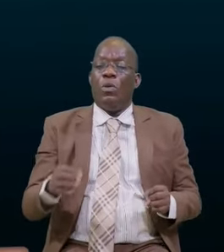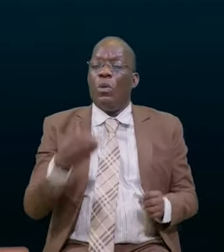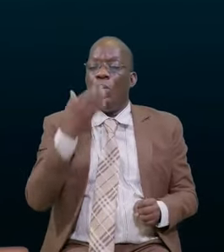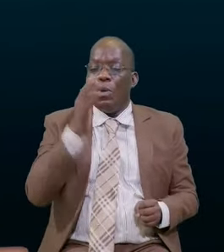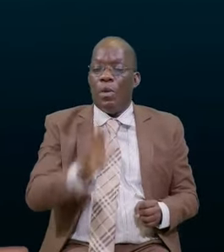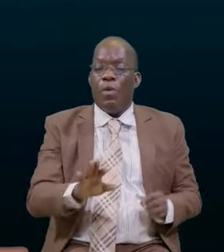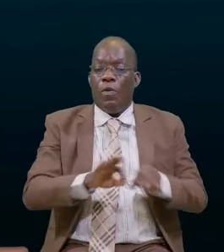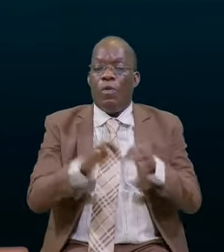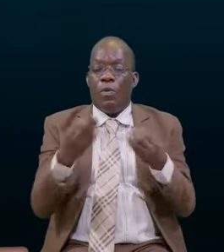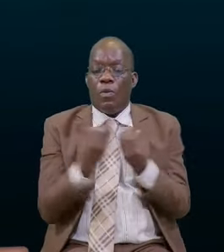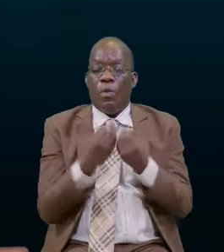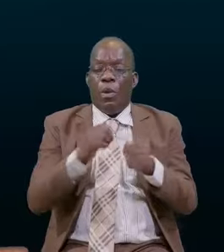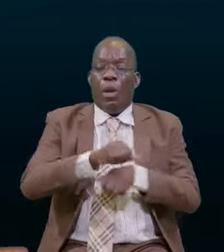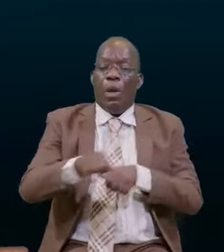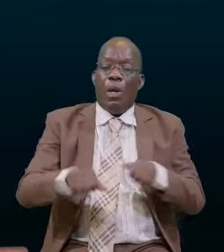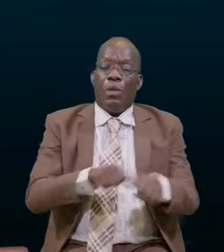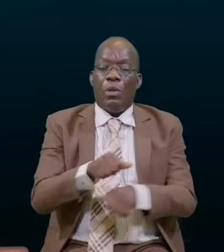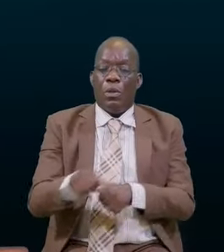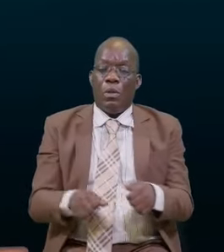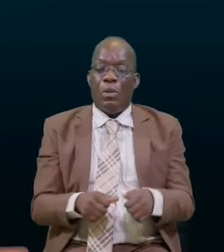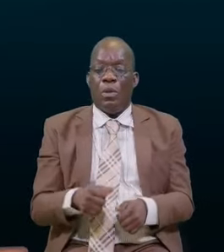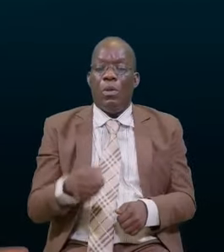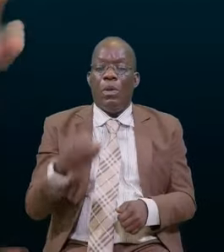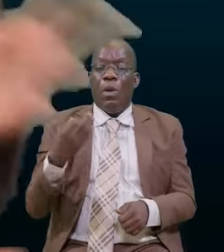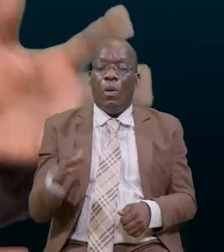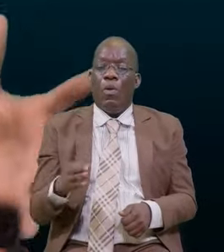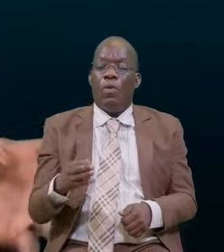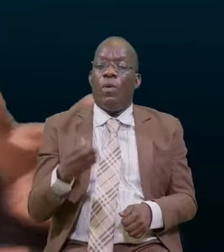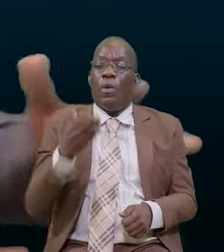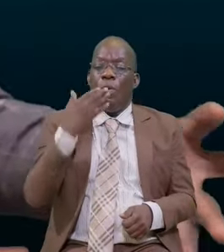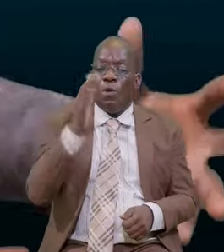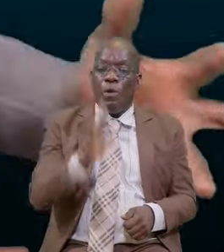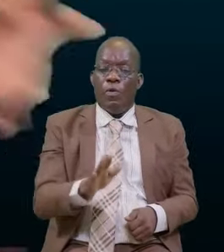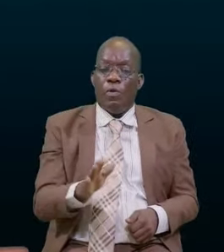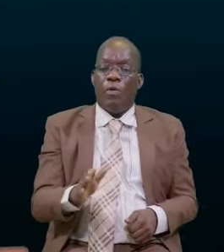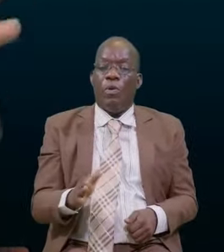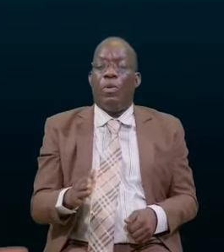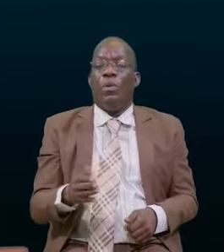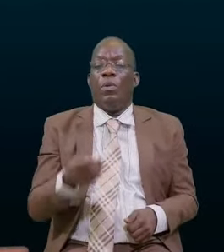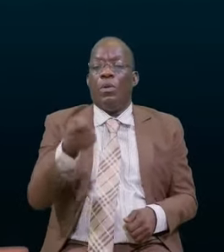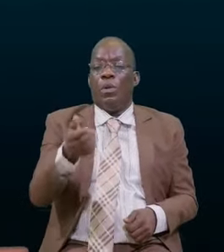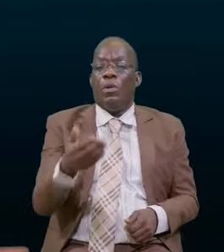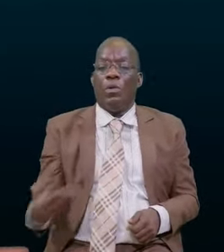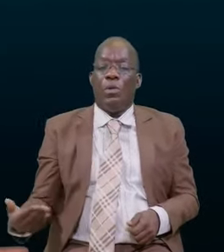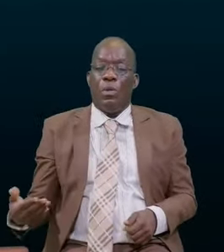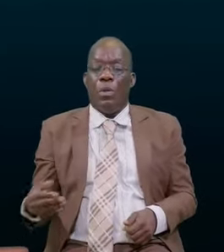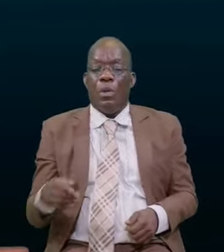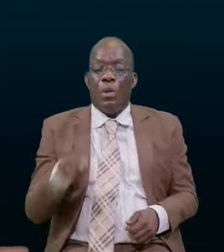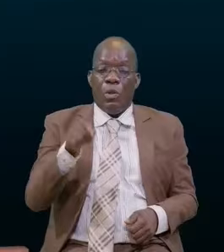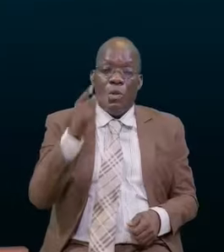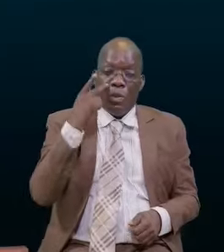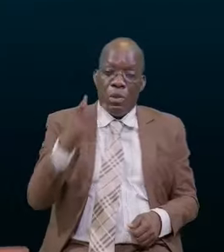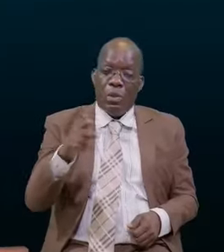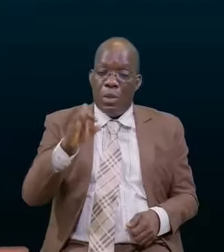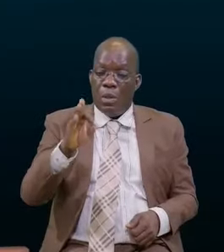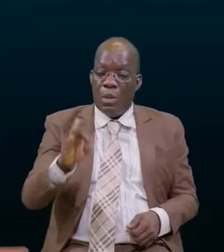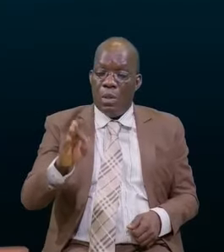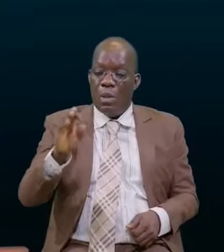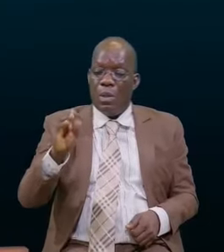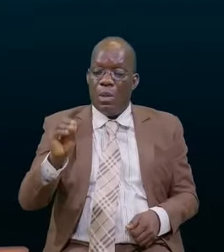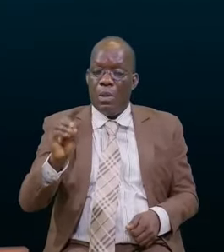Association of evil little things we see the foxes they move together in a company they move